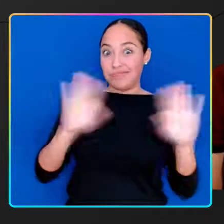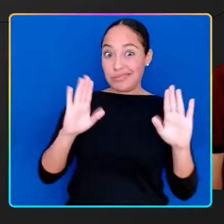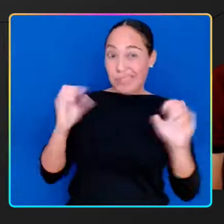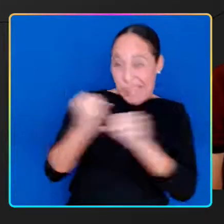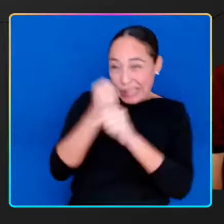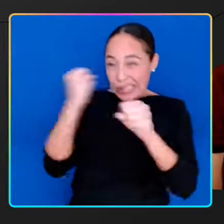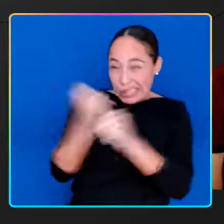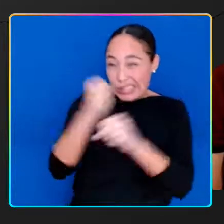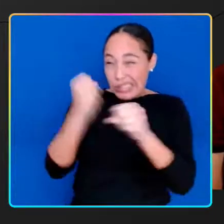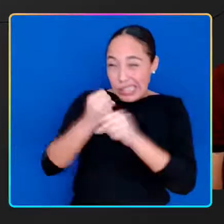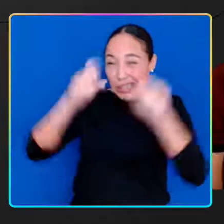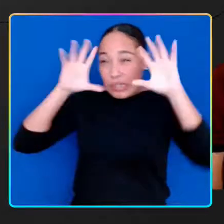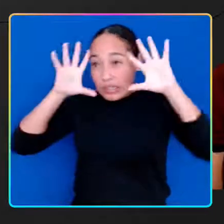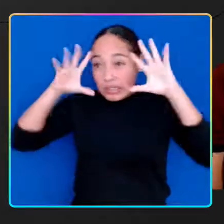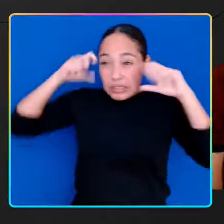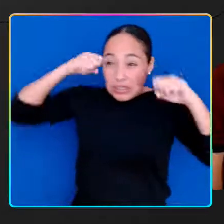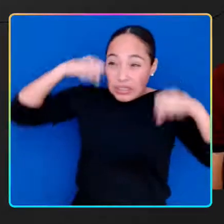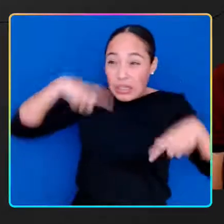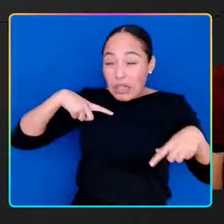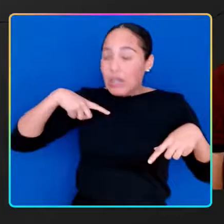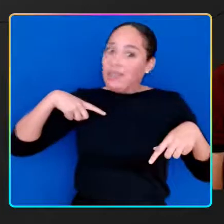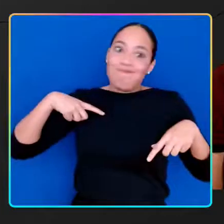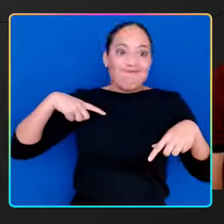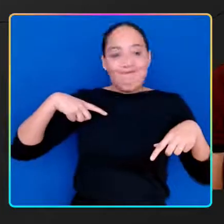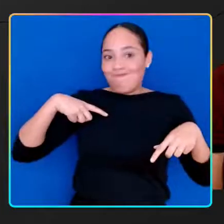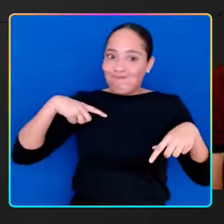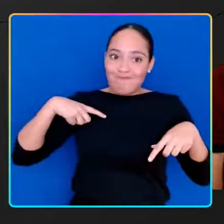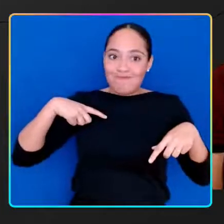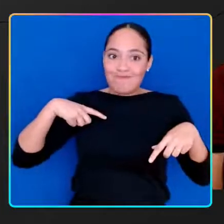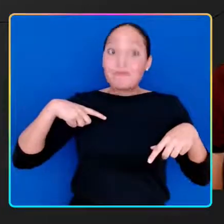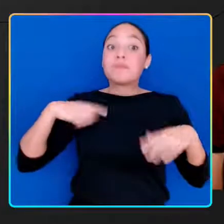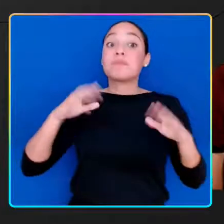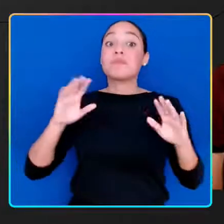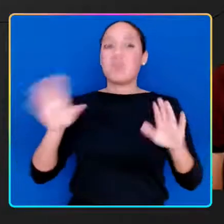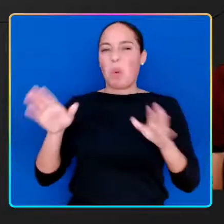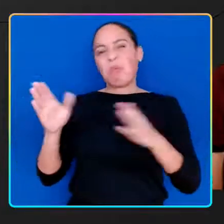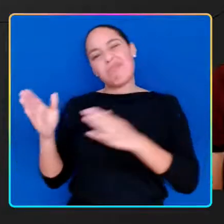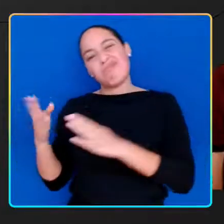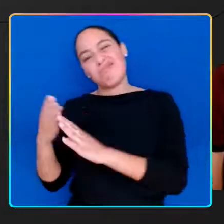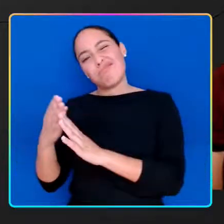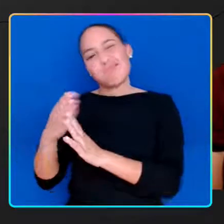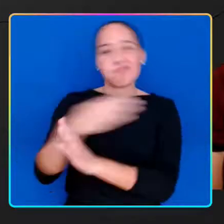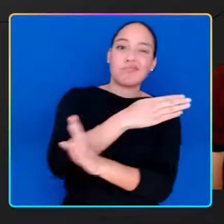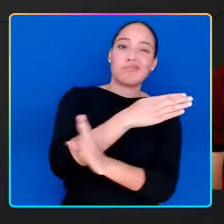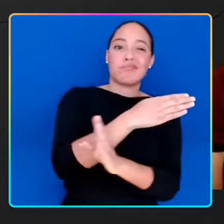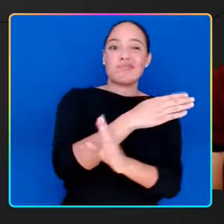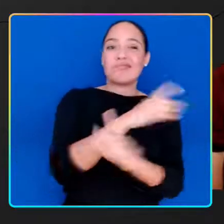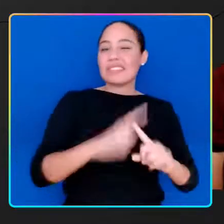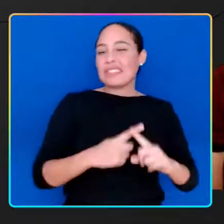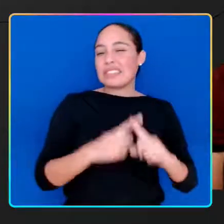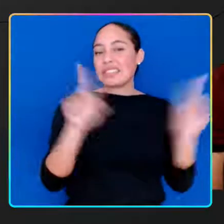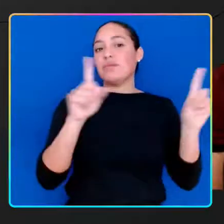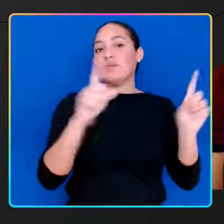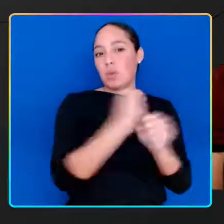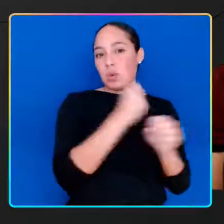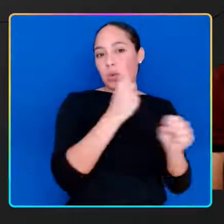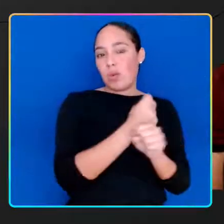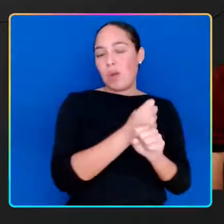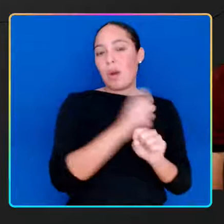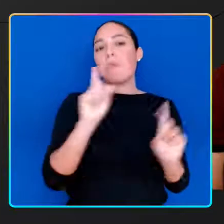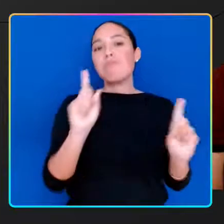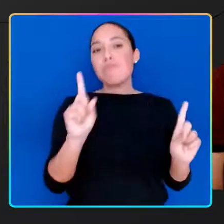in that startup, and I've been lucky to enter the Delta Train Innovation Lab. I was the first member of it